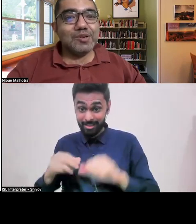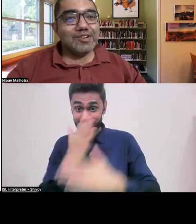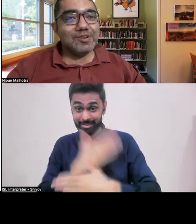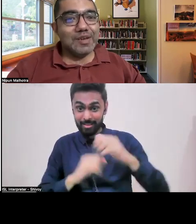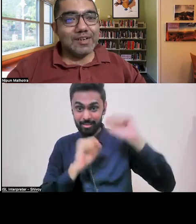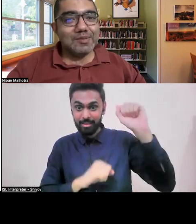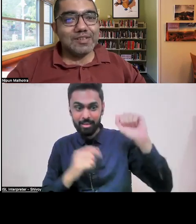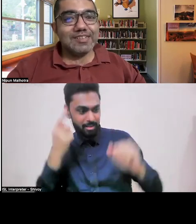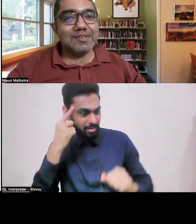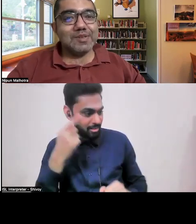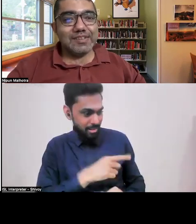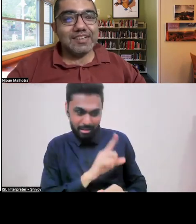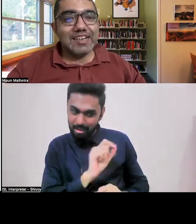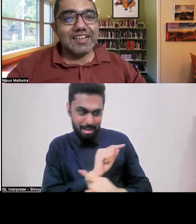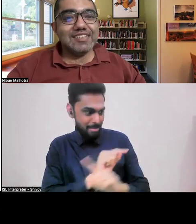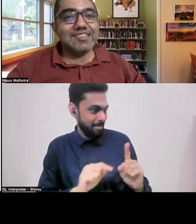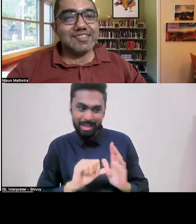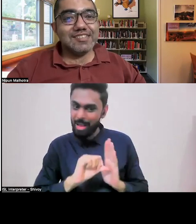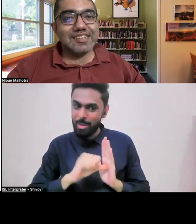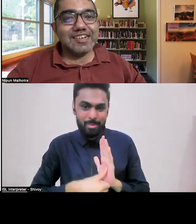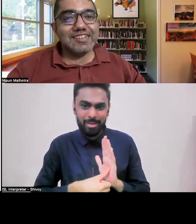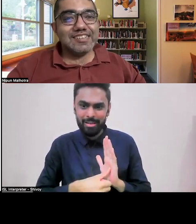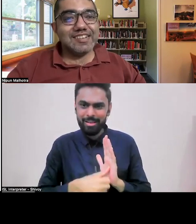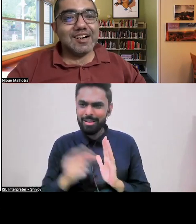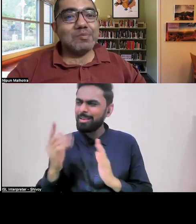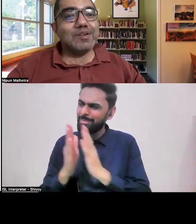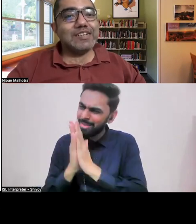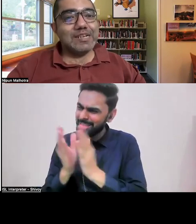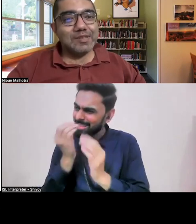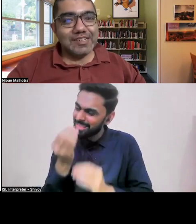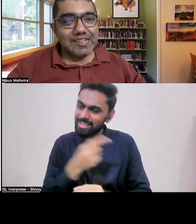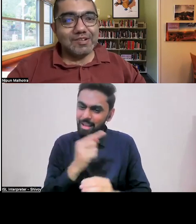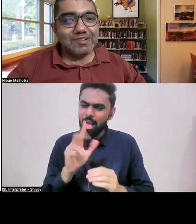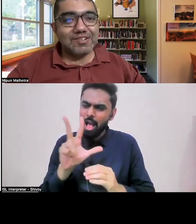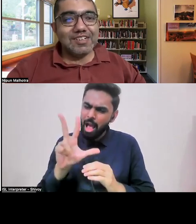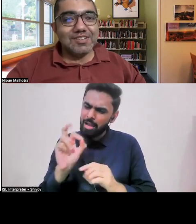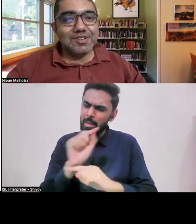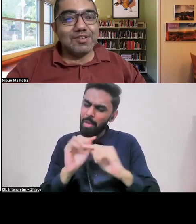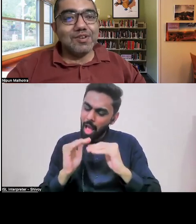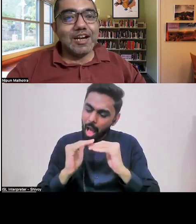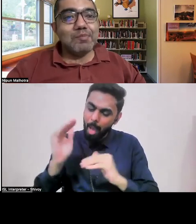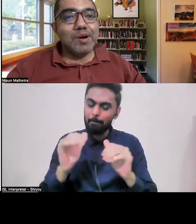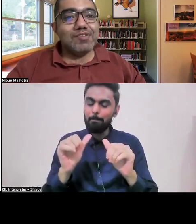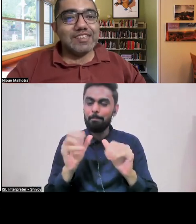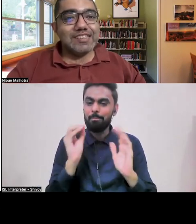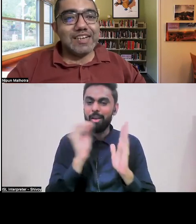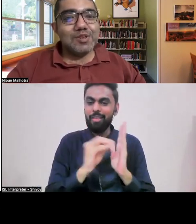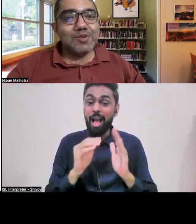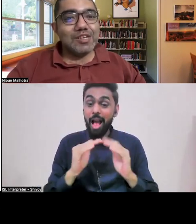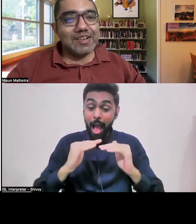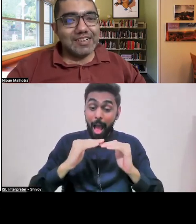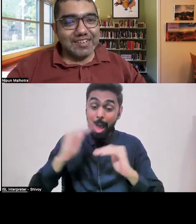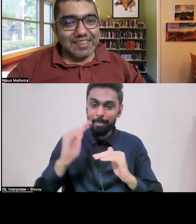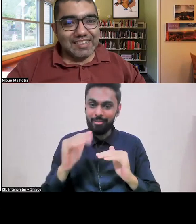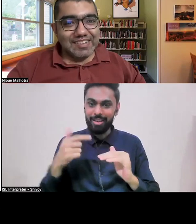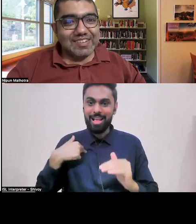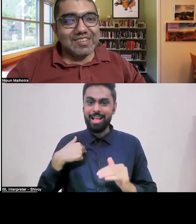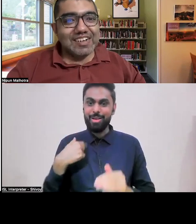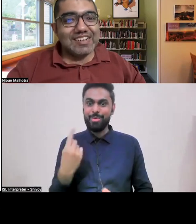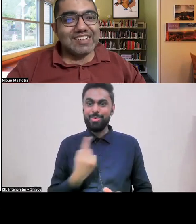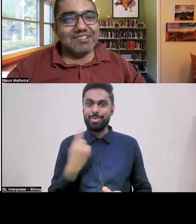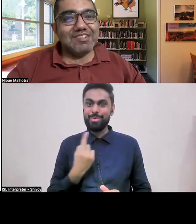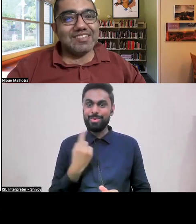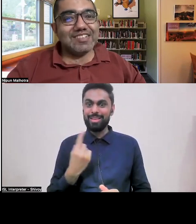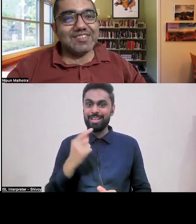that Nipun cannot be 100% disabled. And she insisted that iska above 80% likhwao. So, the word above, I think I'm the only one in